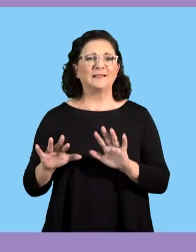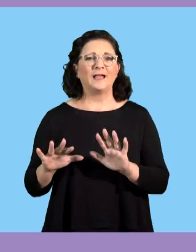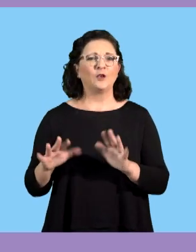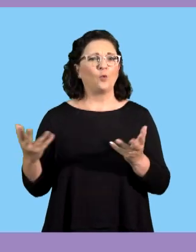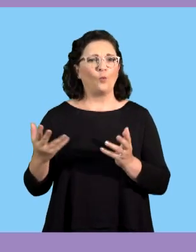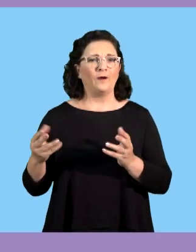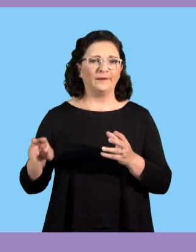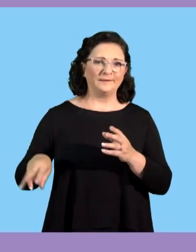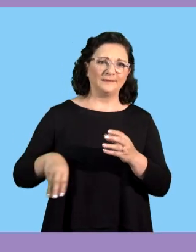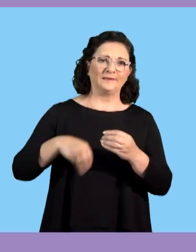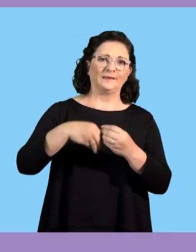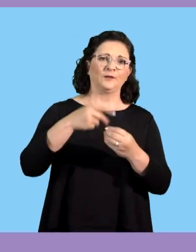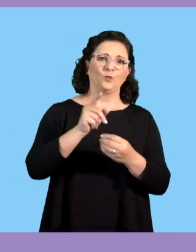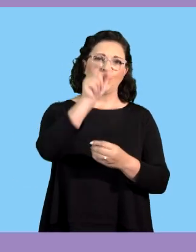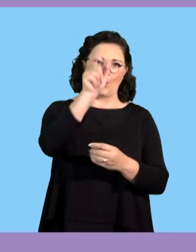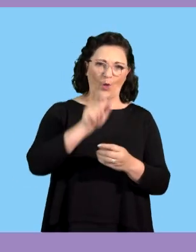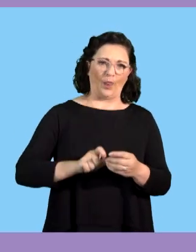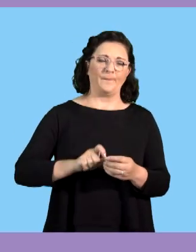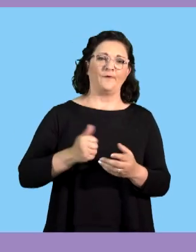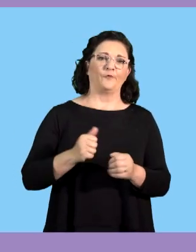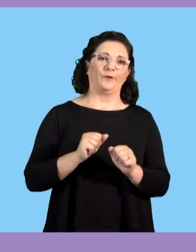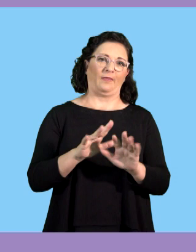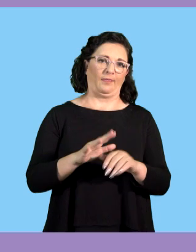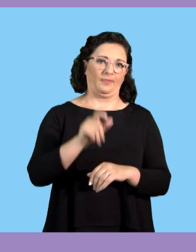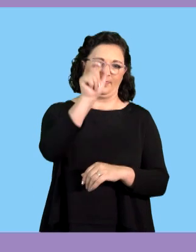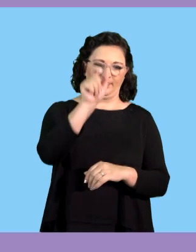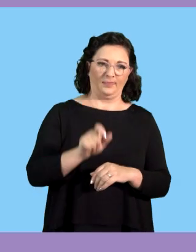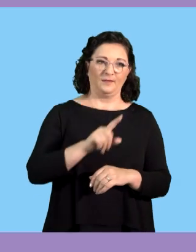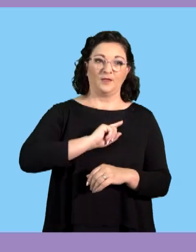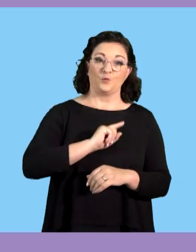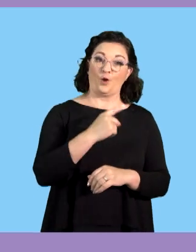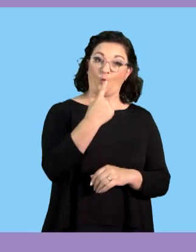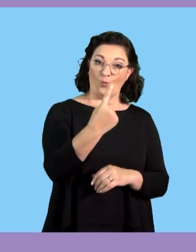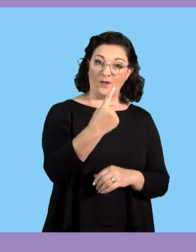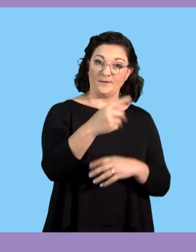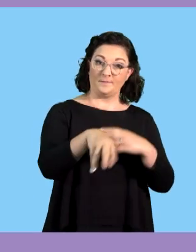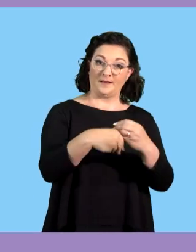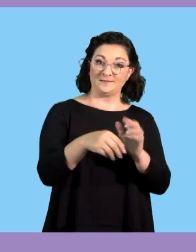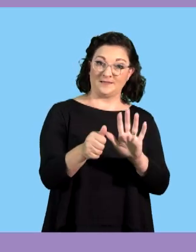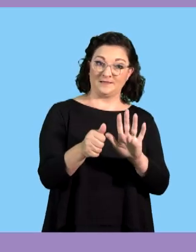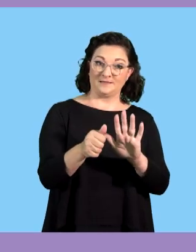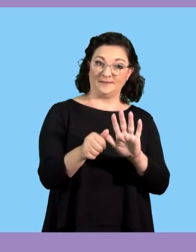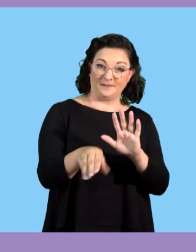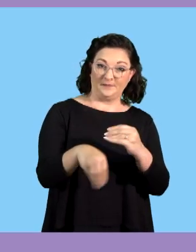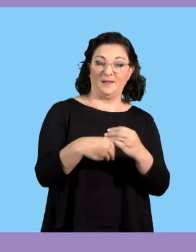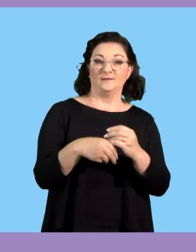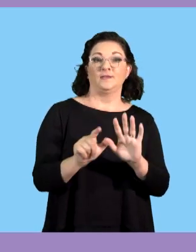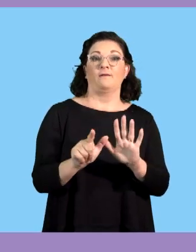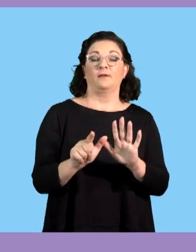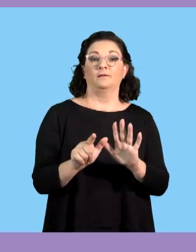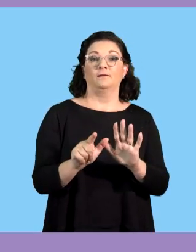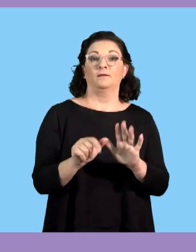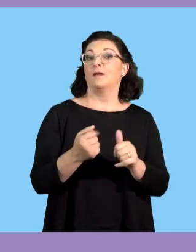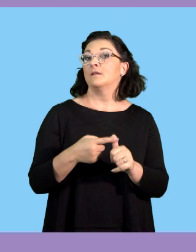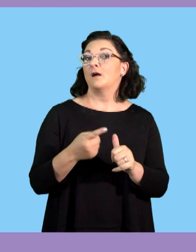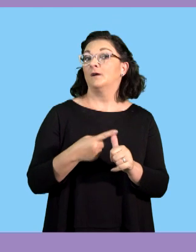goes to the tens column. So we now have 110 plus 6 tens plus 7 tens,